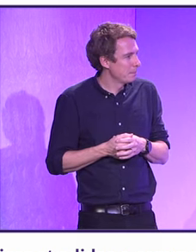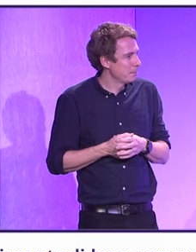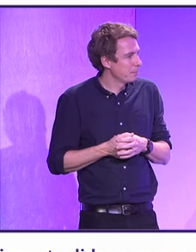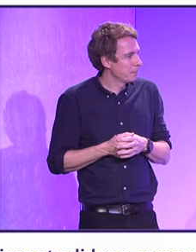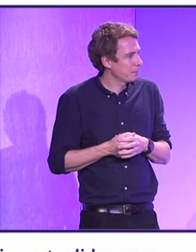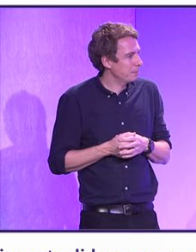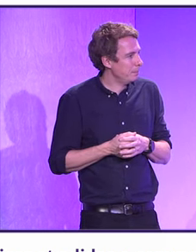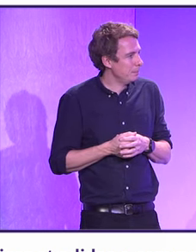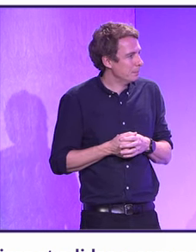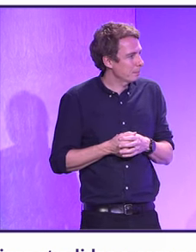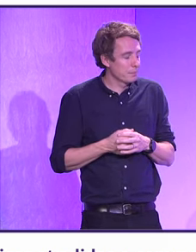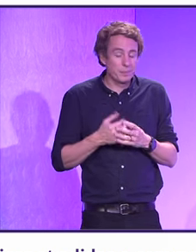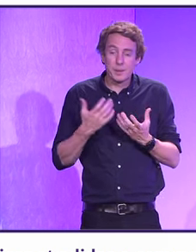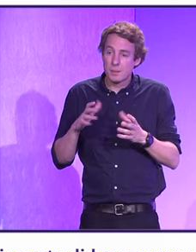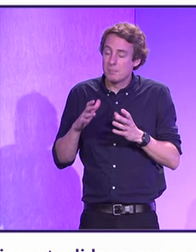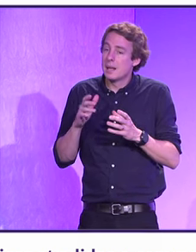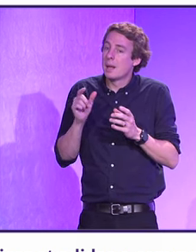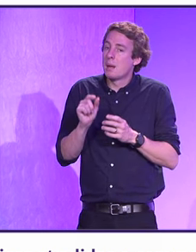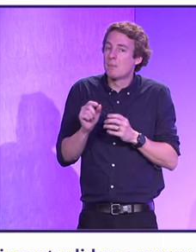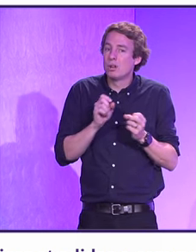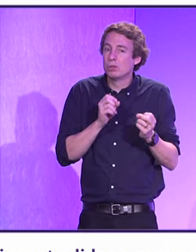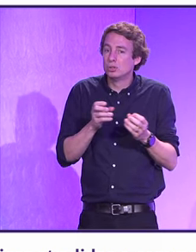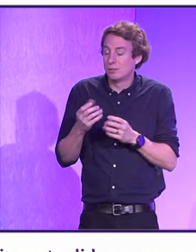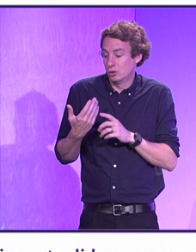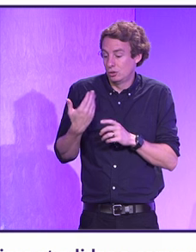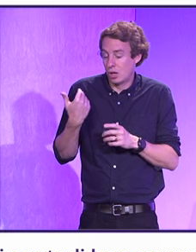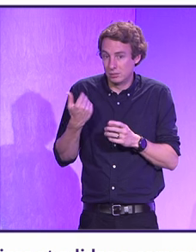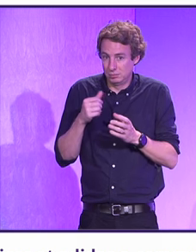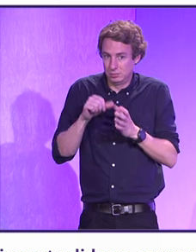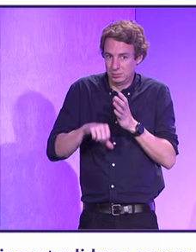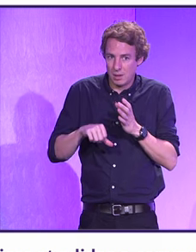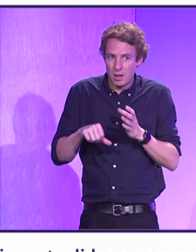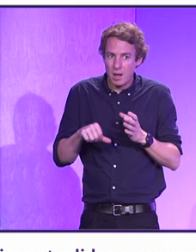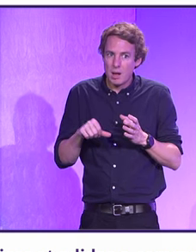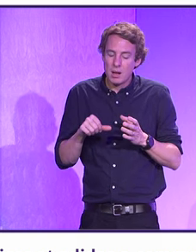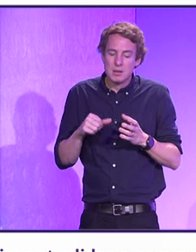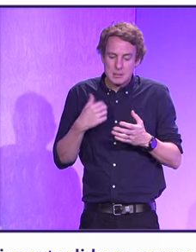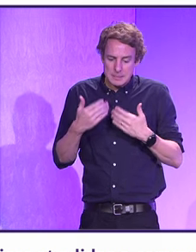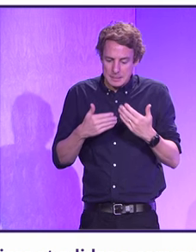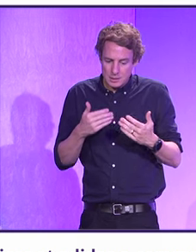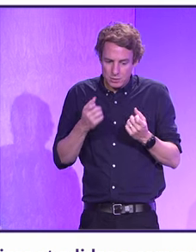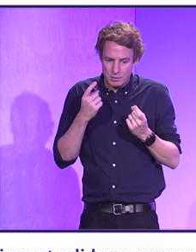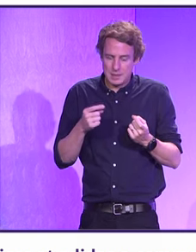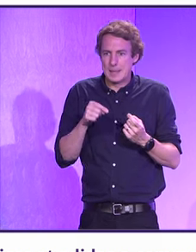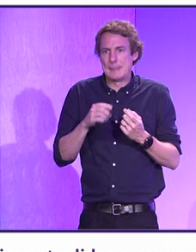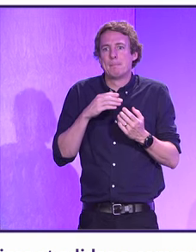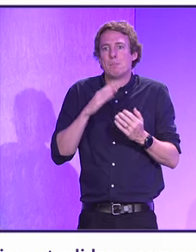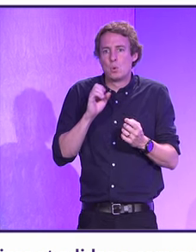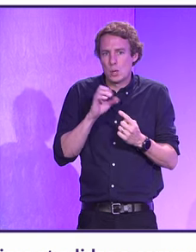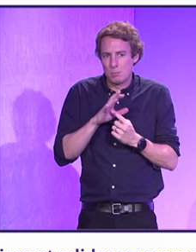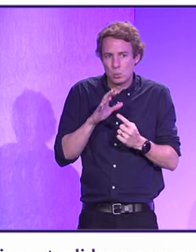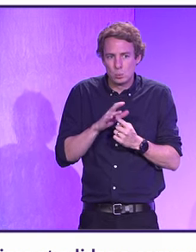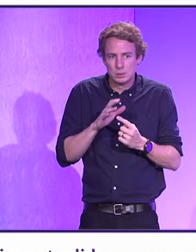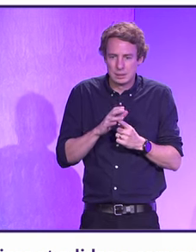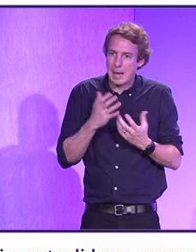again, bot attacks, it's not, it just started with the microservices. We also had prior to that, but with microservices, it was like more and more endpoints,